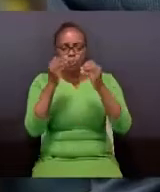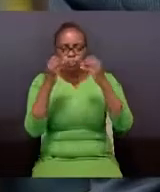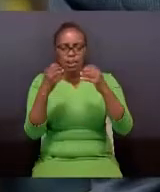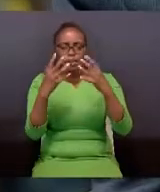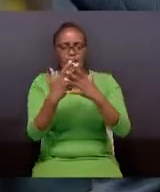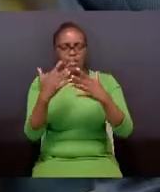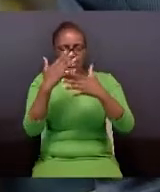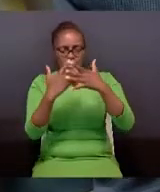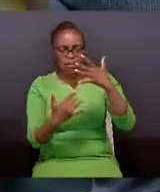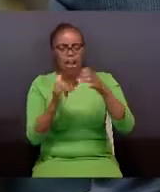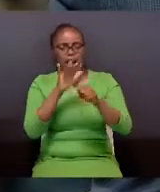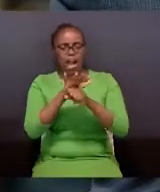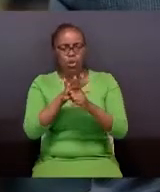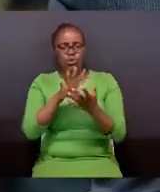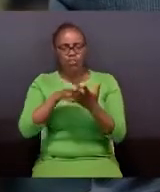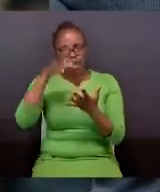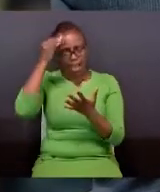There's a lot of learning through that.